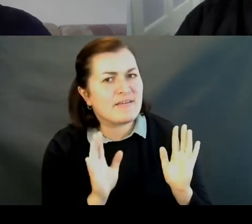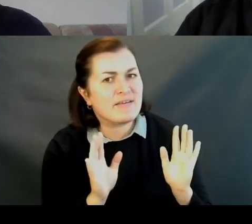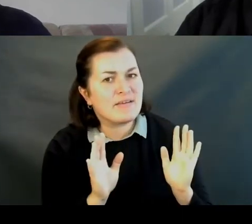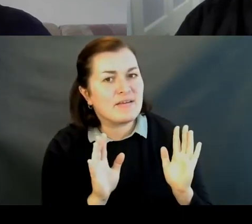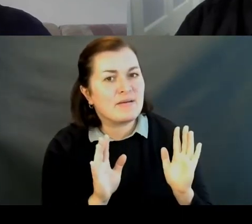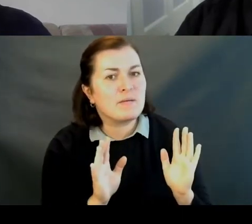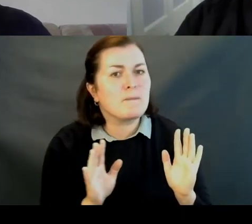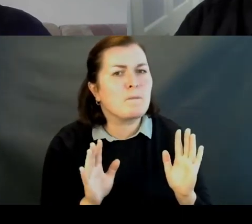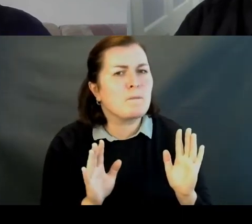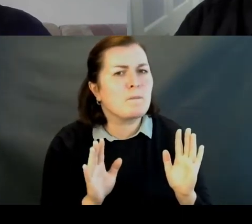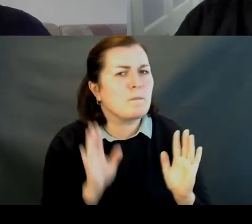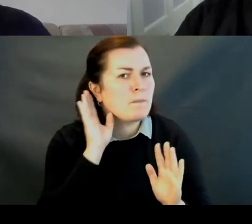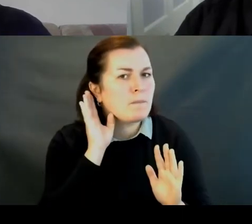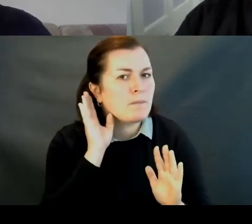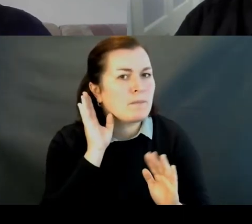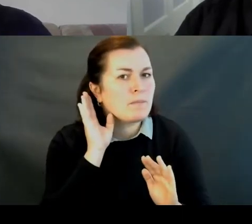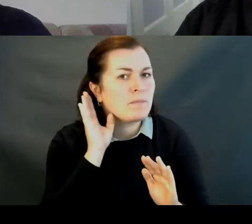Mentalism. Jealousy.